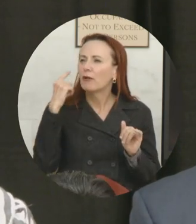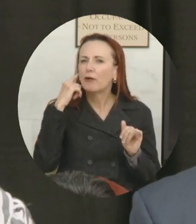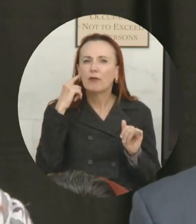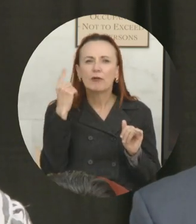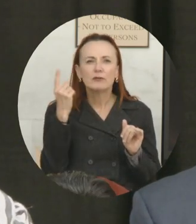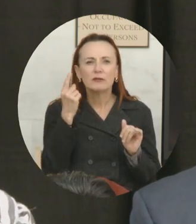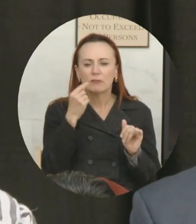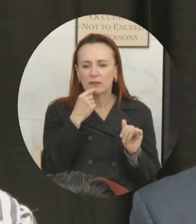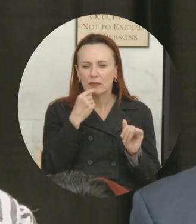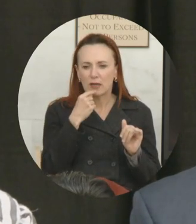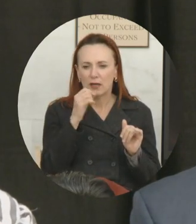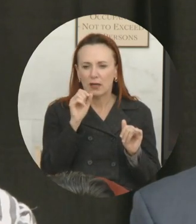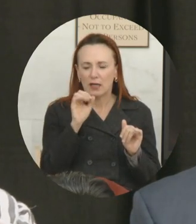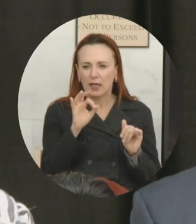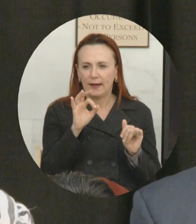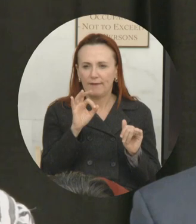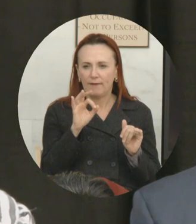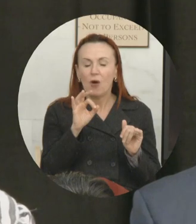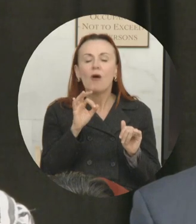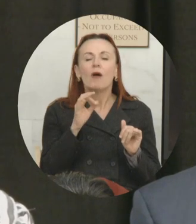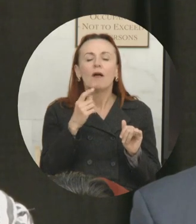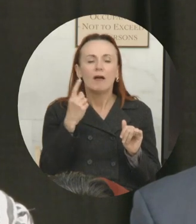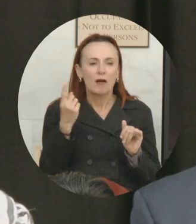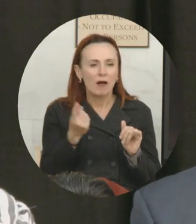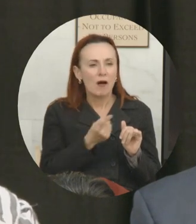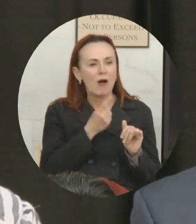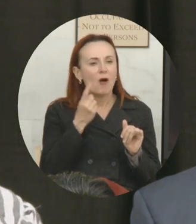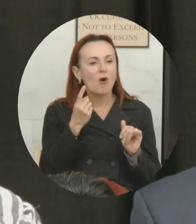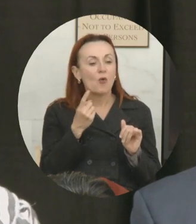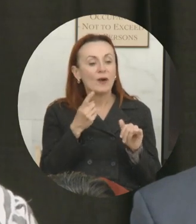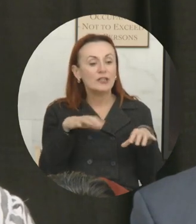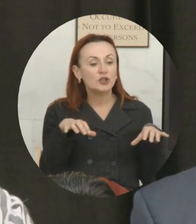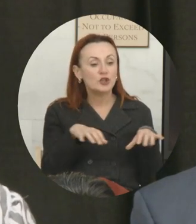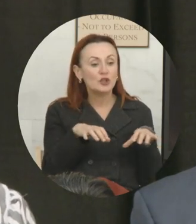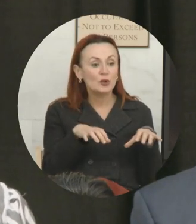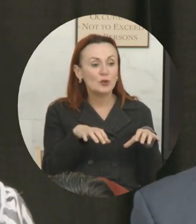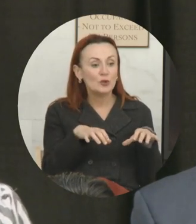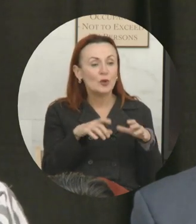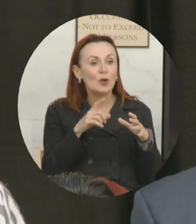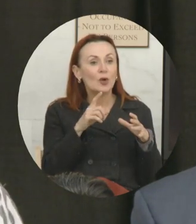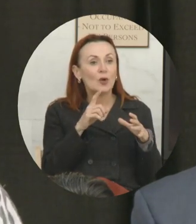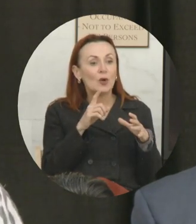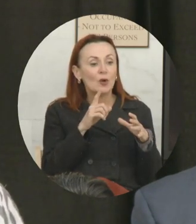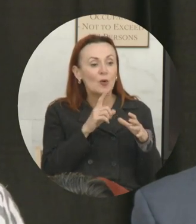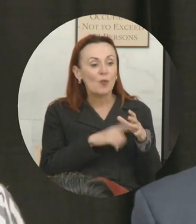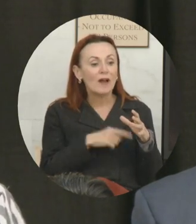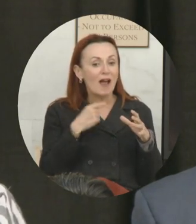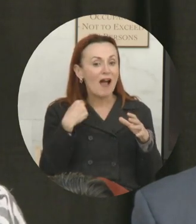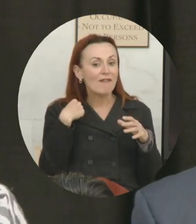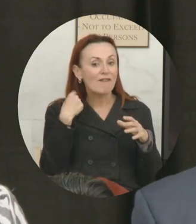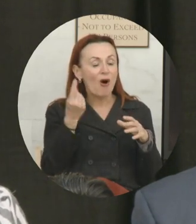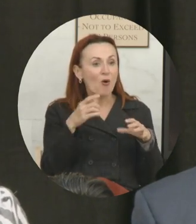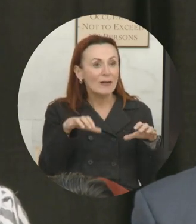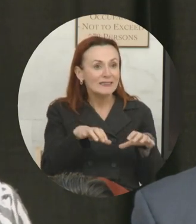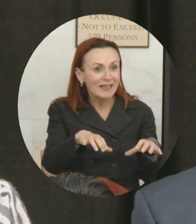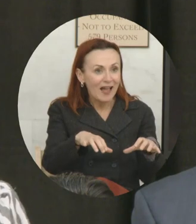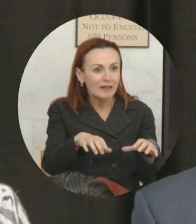I heard the saying, if you always do what you always done, you always get what you always got.